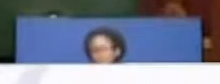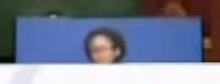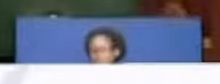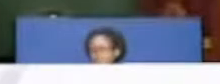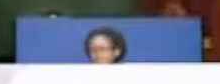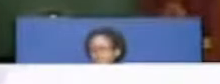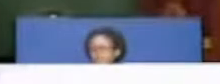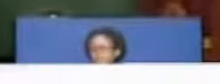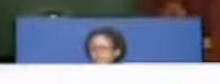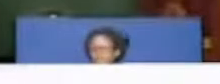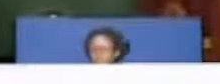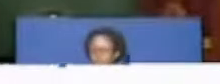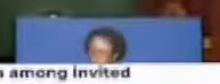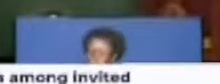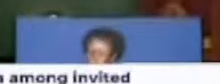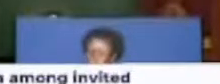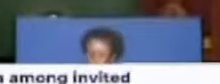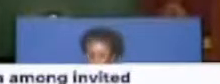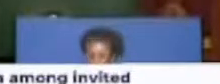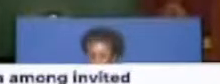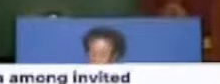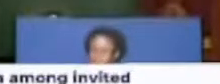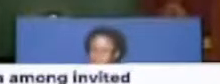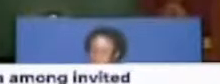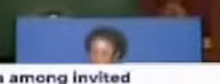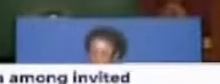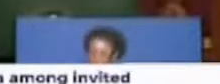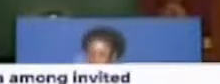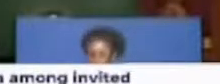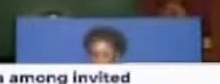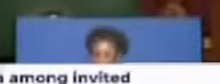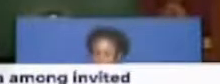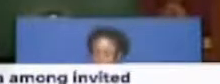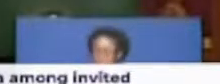freeing capital locked up in legal disputes.